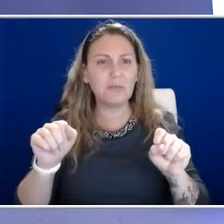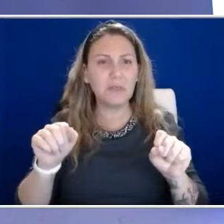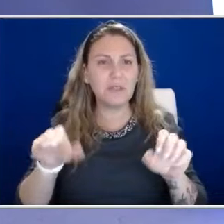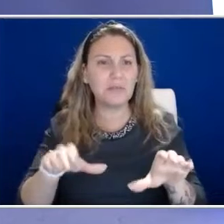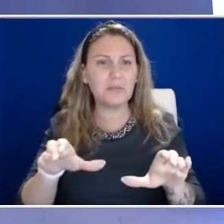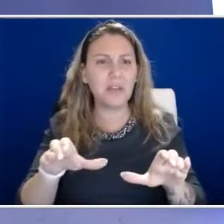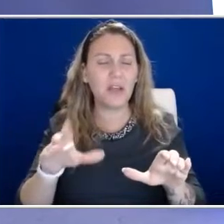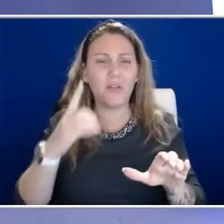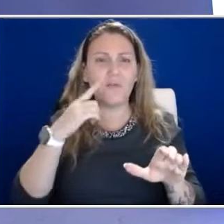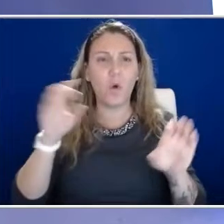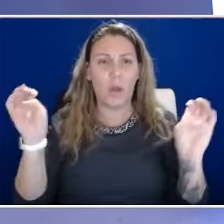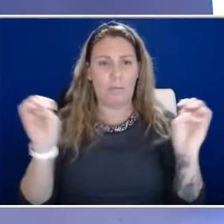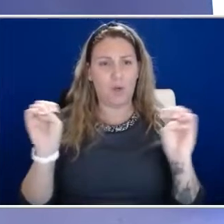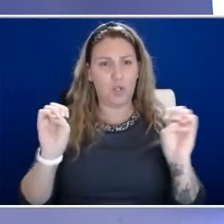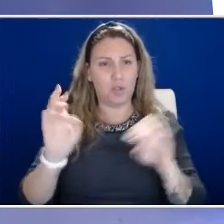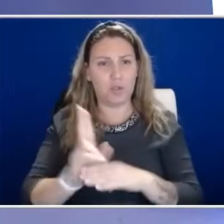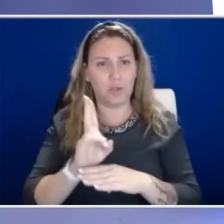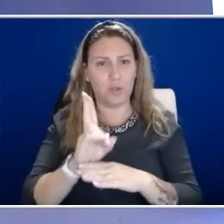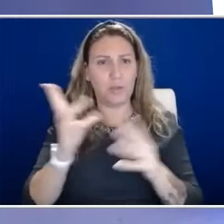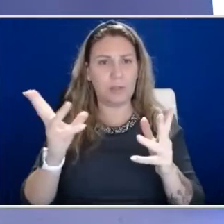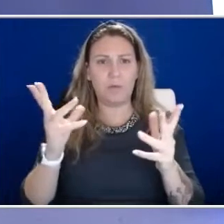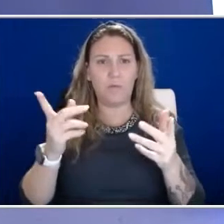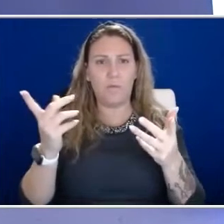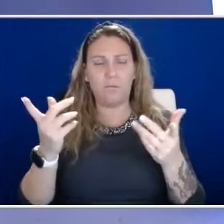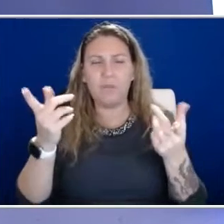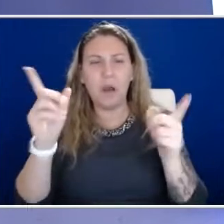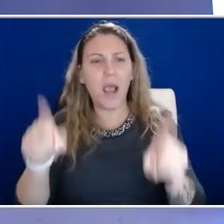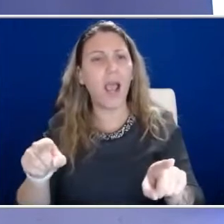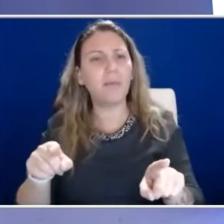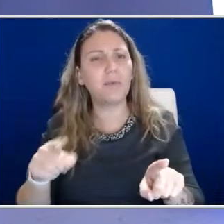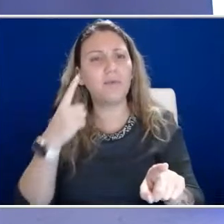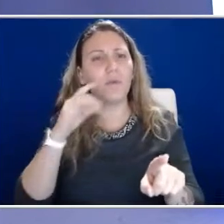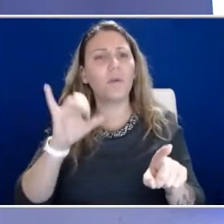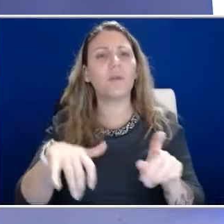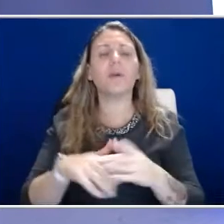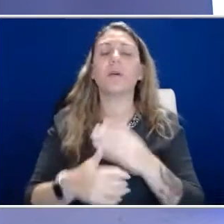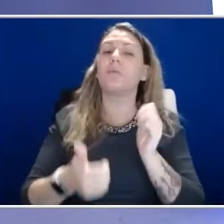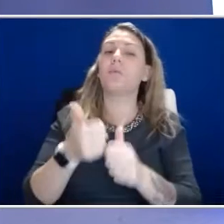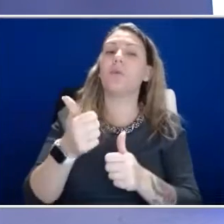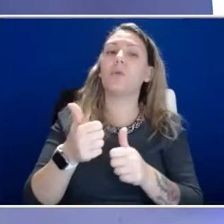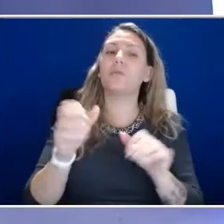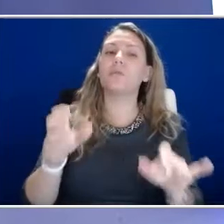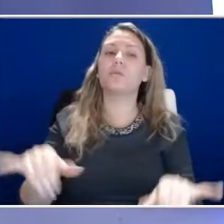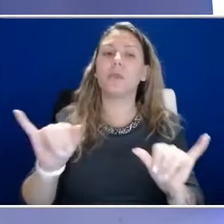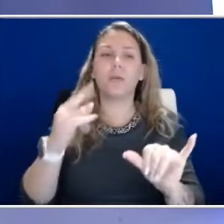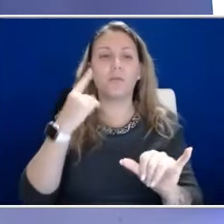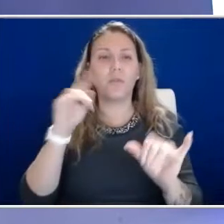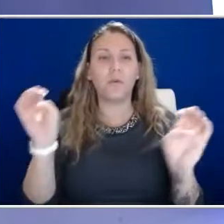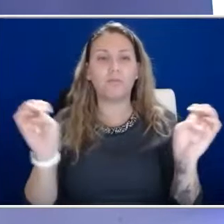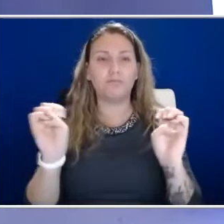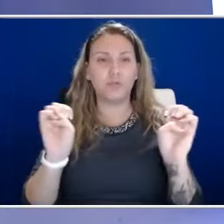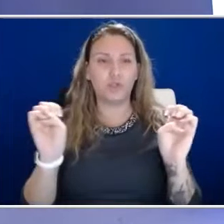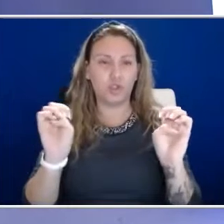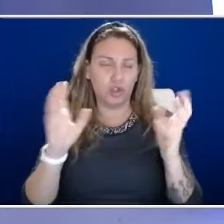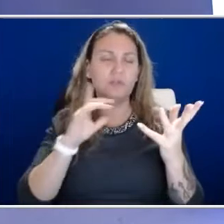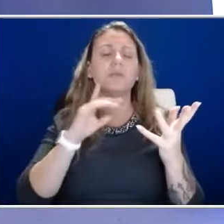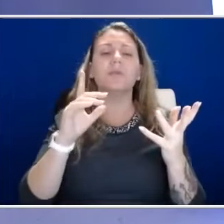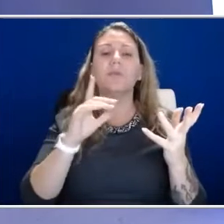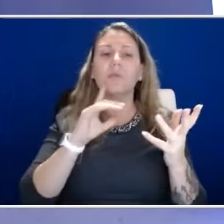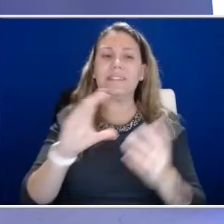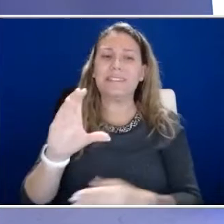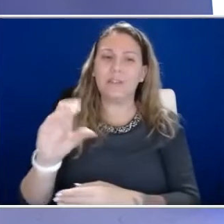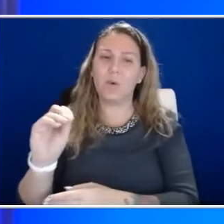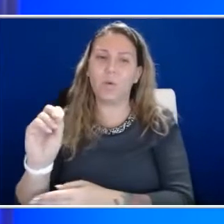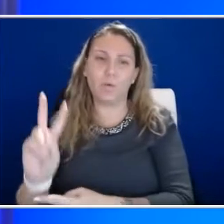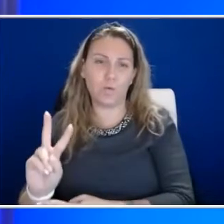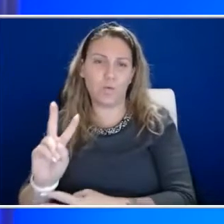emergent basis, and in what cases would that happen? So the most common indication for emergent dive would be the carbon monoxide poisoning, as Dr. Orr was